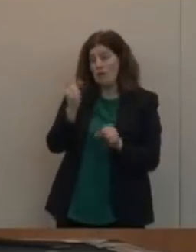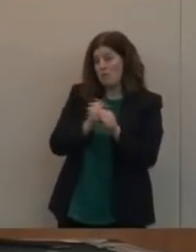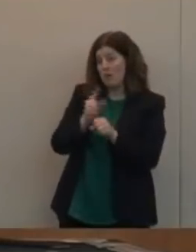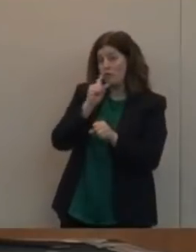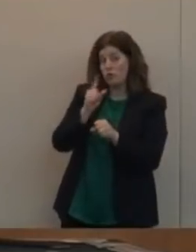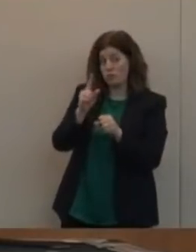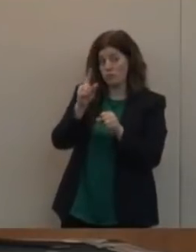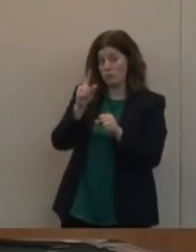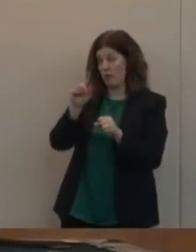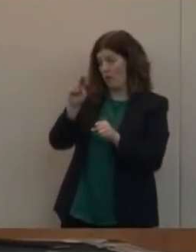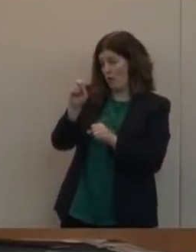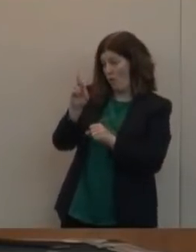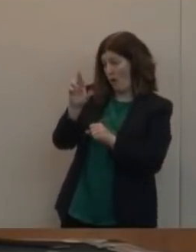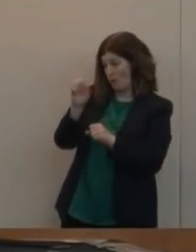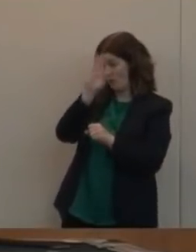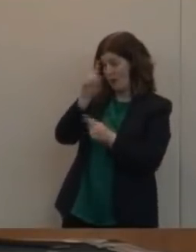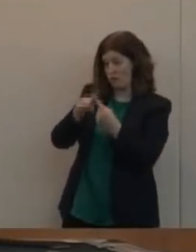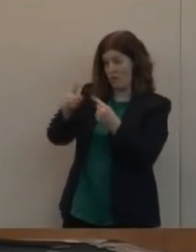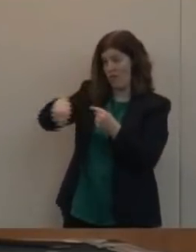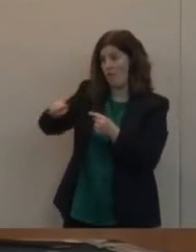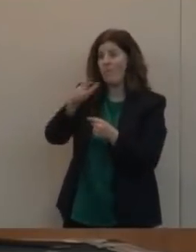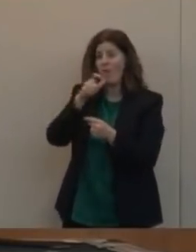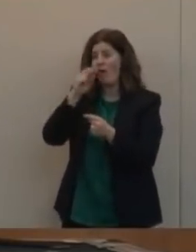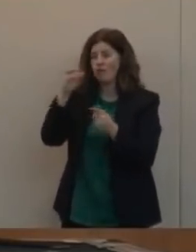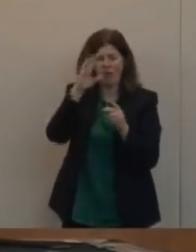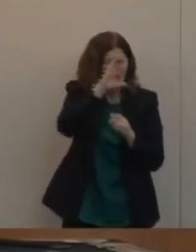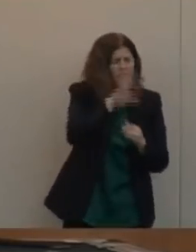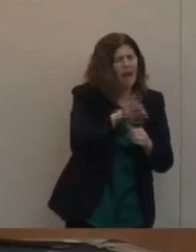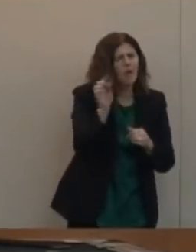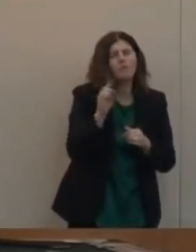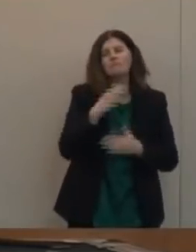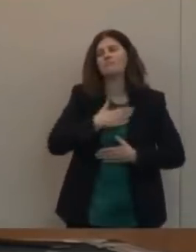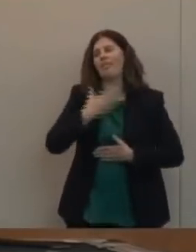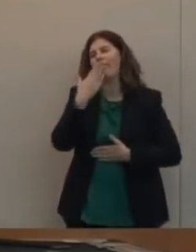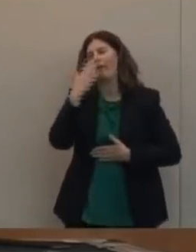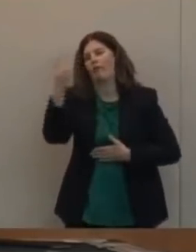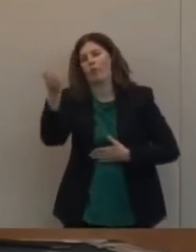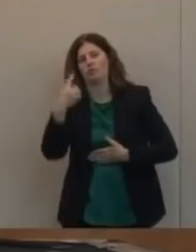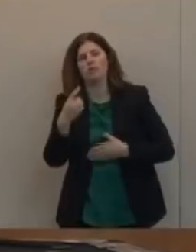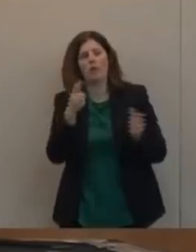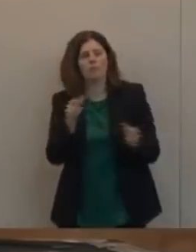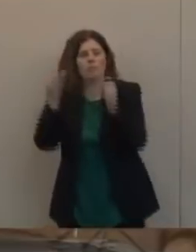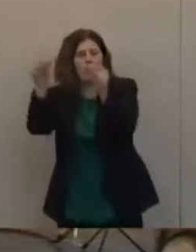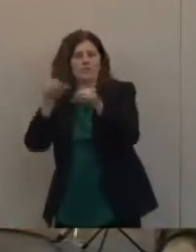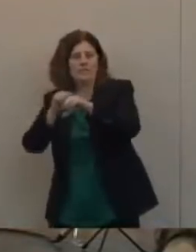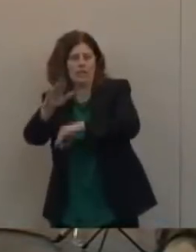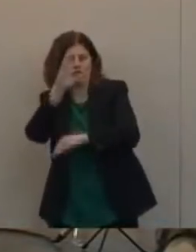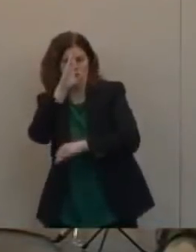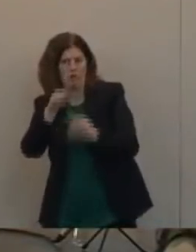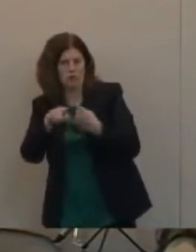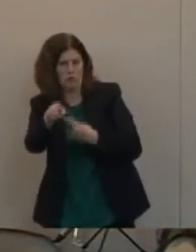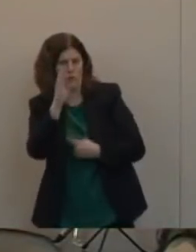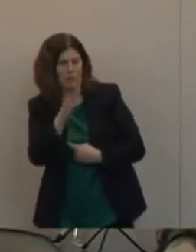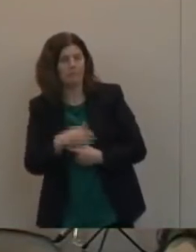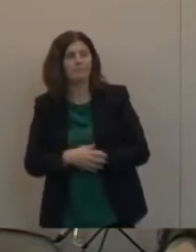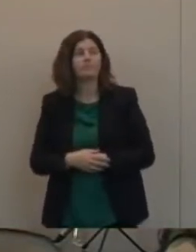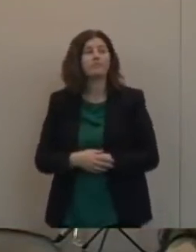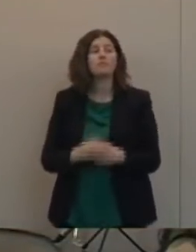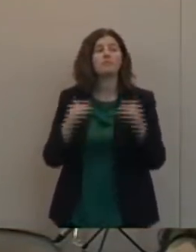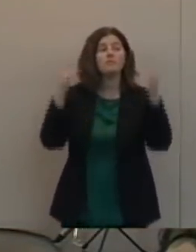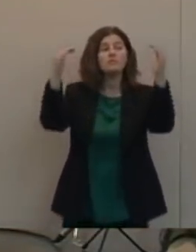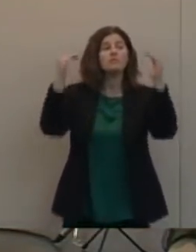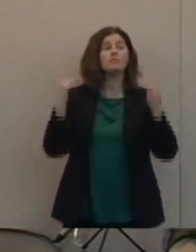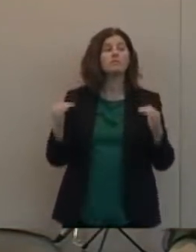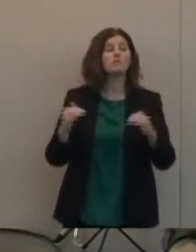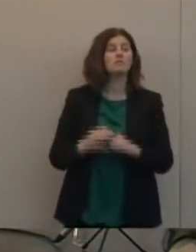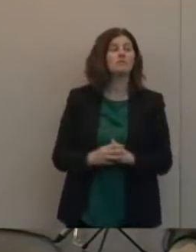that directly to them so that they don't even have to look? And I appreciate the question very much. Thank you, Governor. Next, we're going to